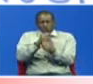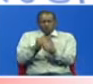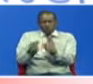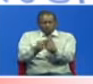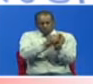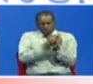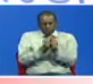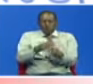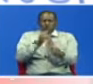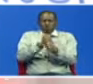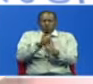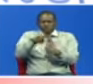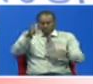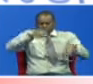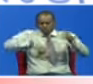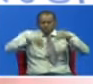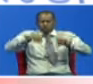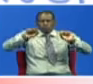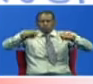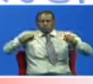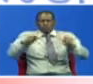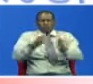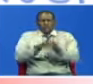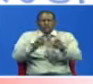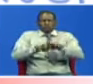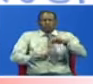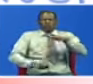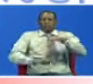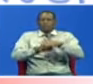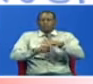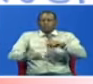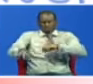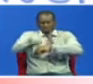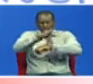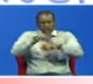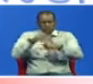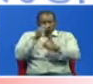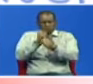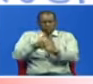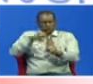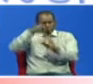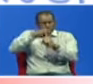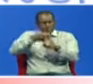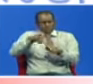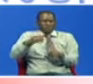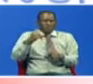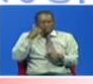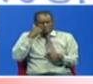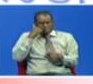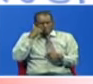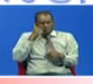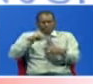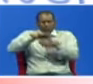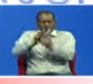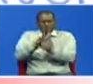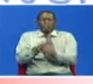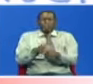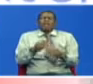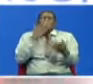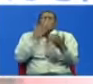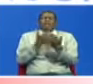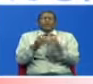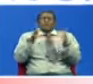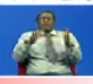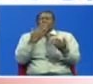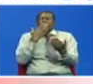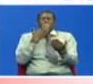able to make this contribution possible and to support the nation's effort in fighting this disease. I want to thank you very much, and thank you, Minister of